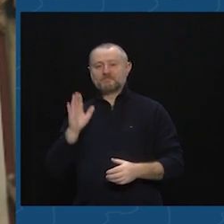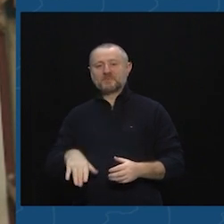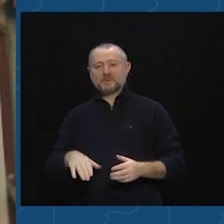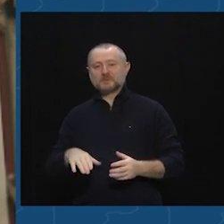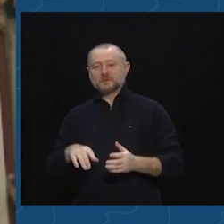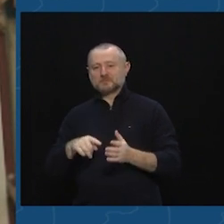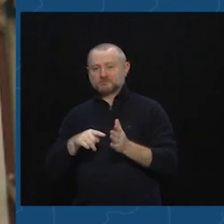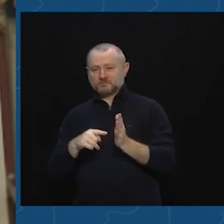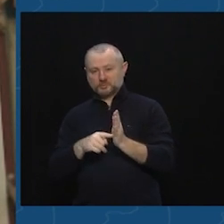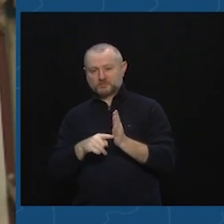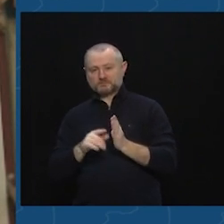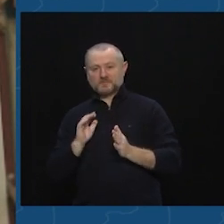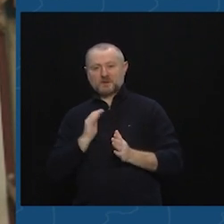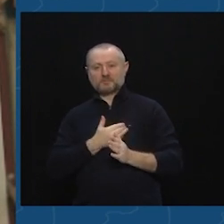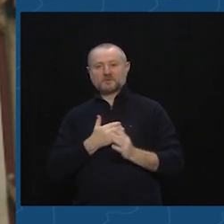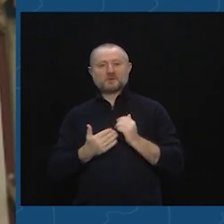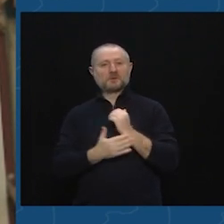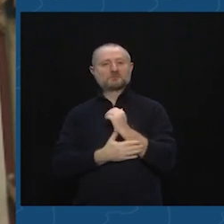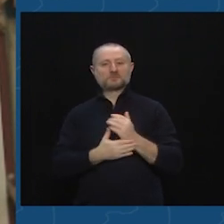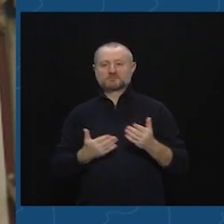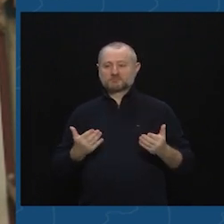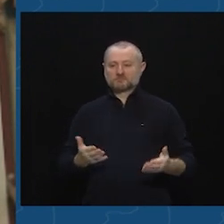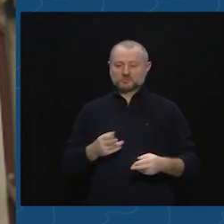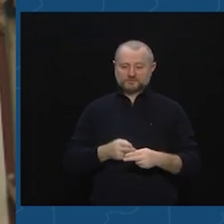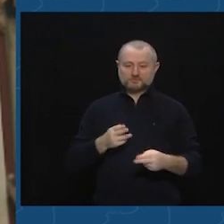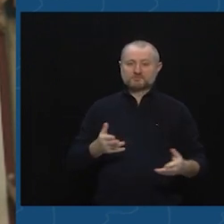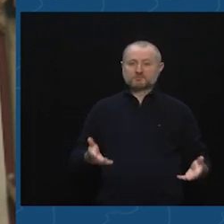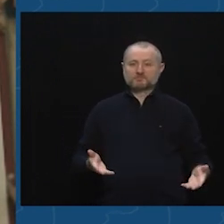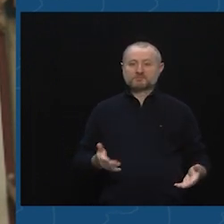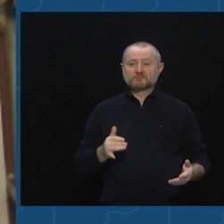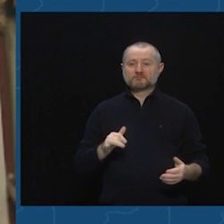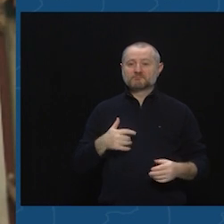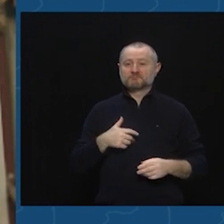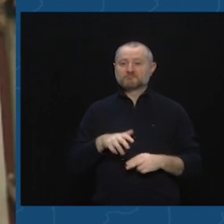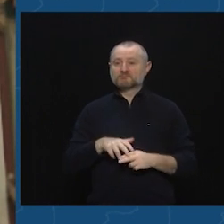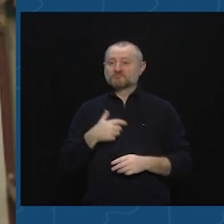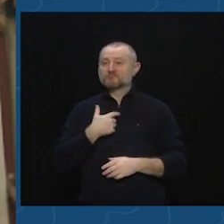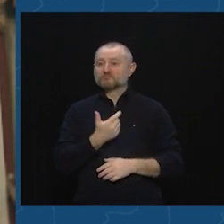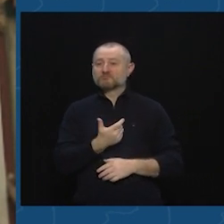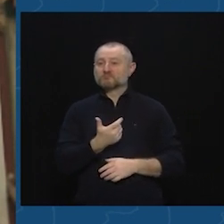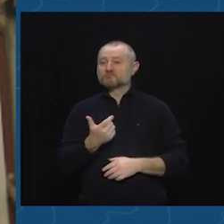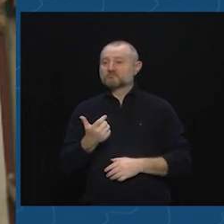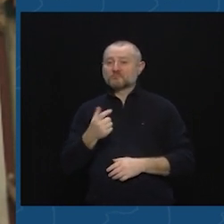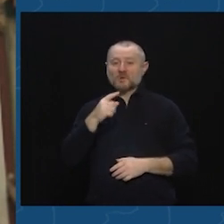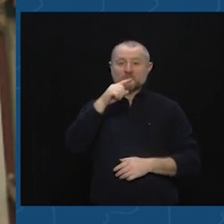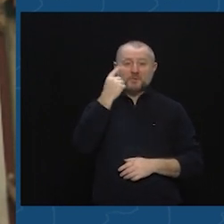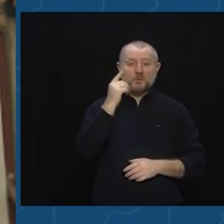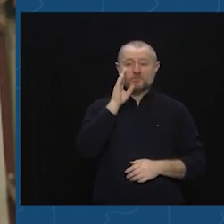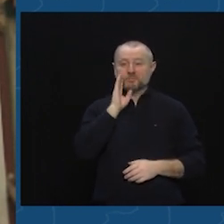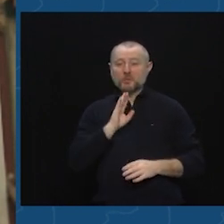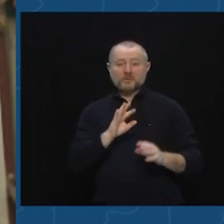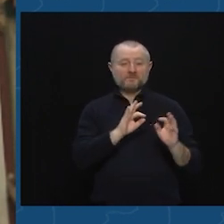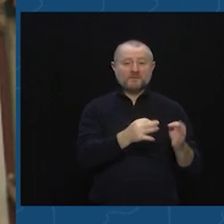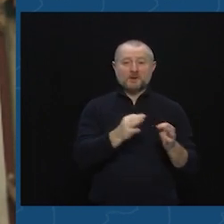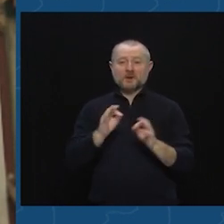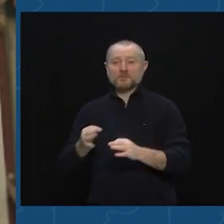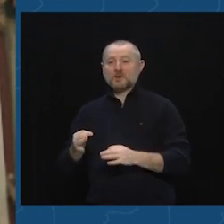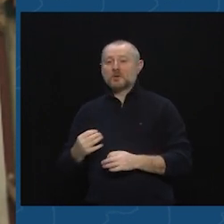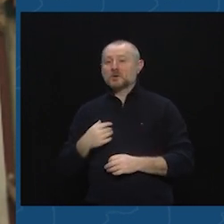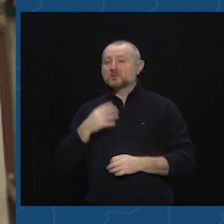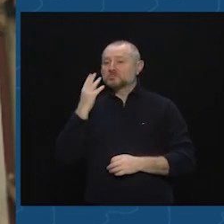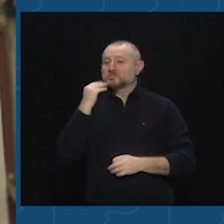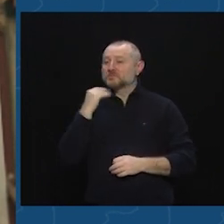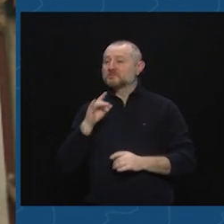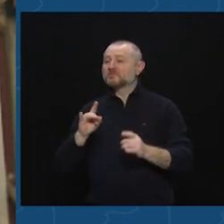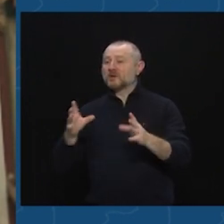watch the terror that Black and brown families are experiencing every day, yet we are failing to move with the